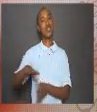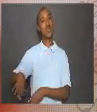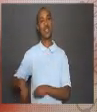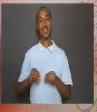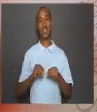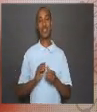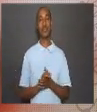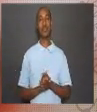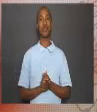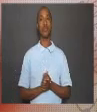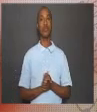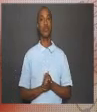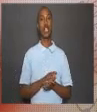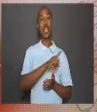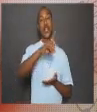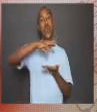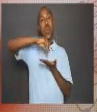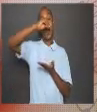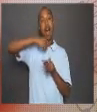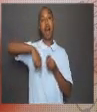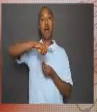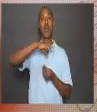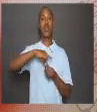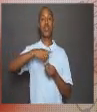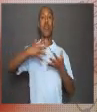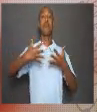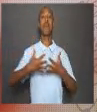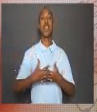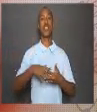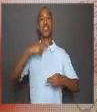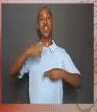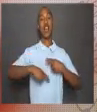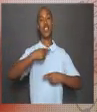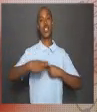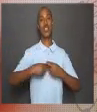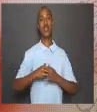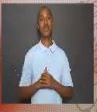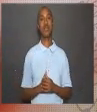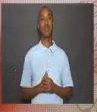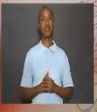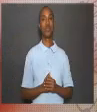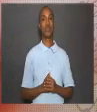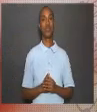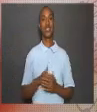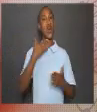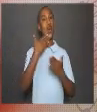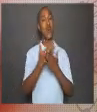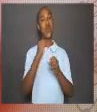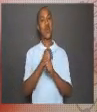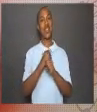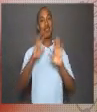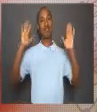students. You learned about combination reactions. Good